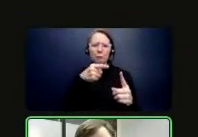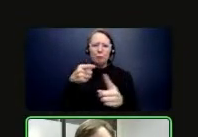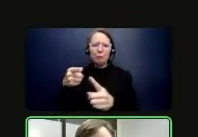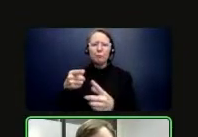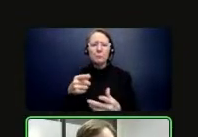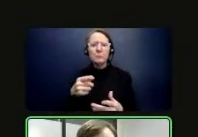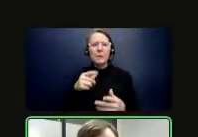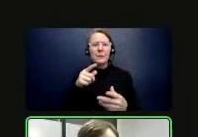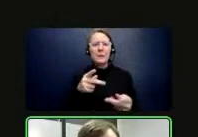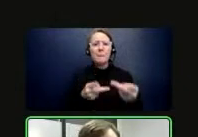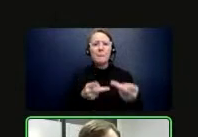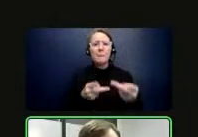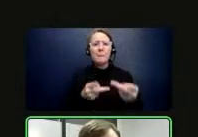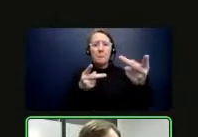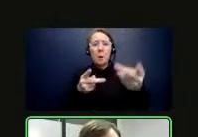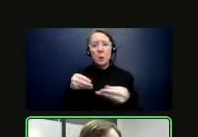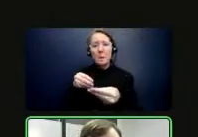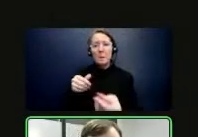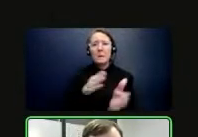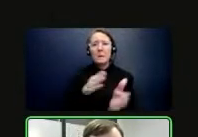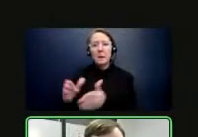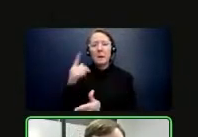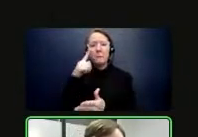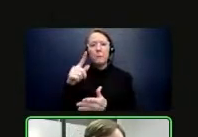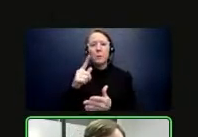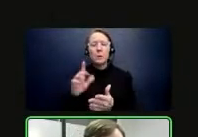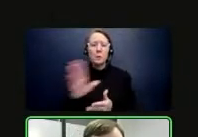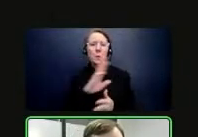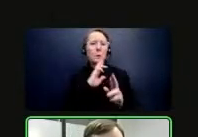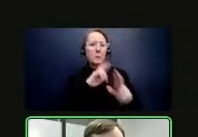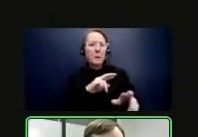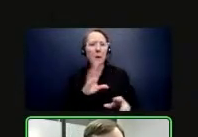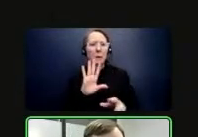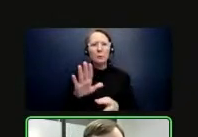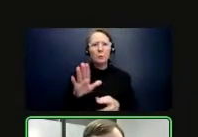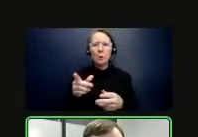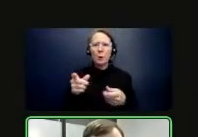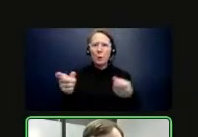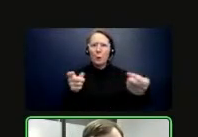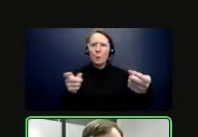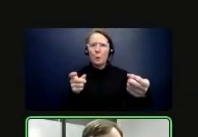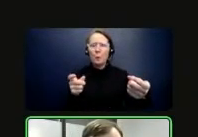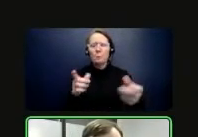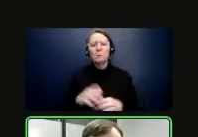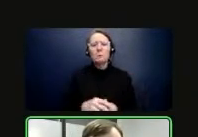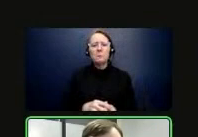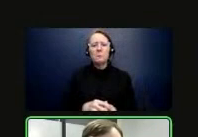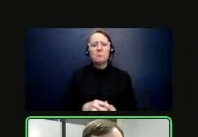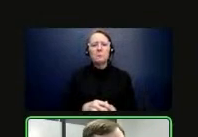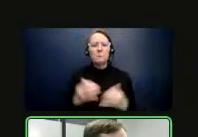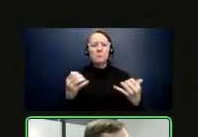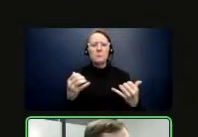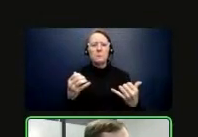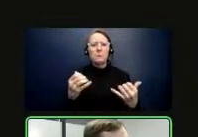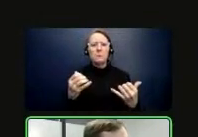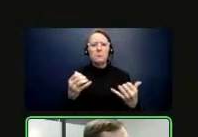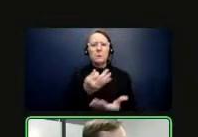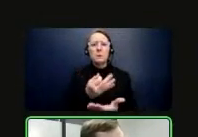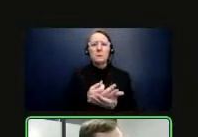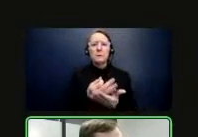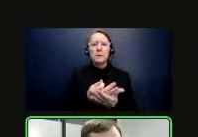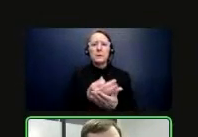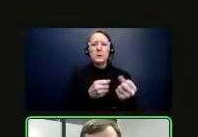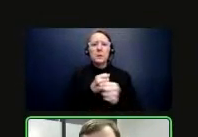proposed spending plan for your reaction, your direction. We're currently looking at fiscal year.